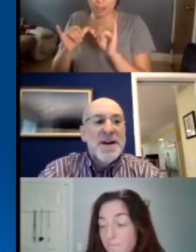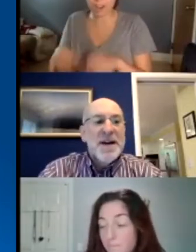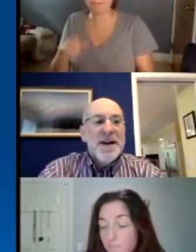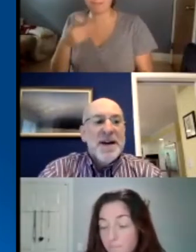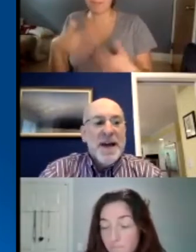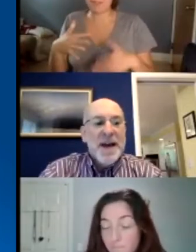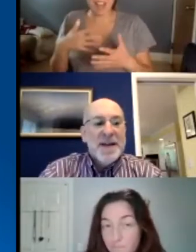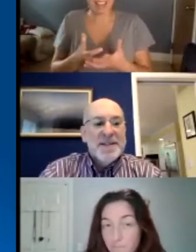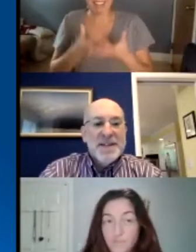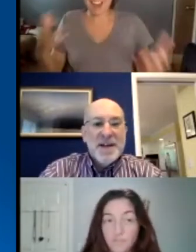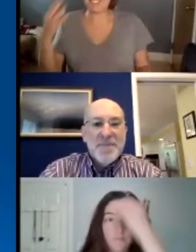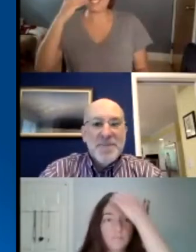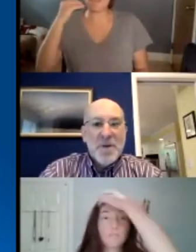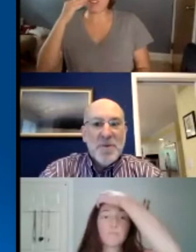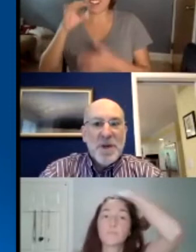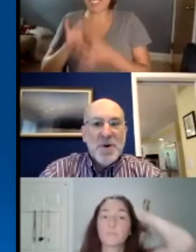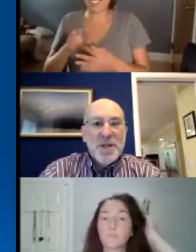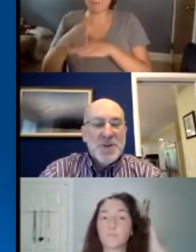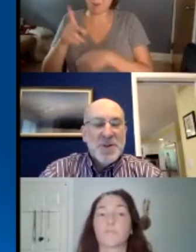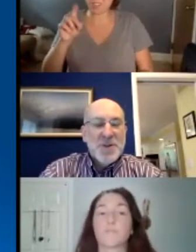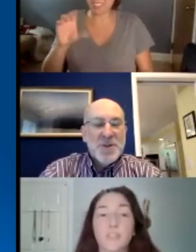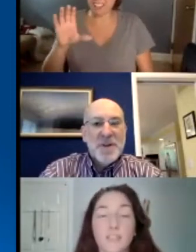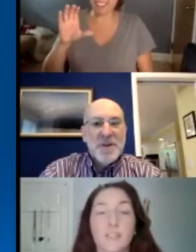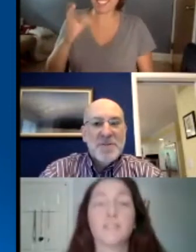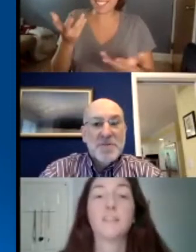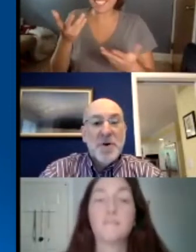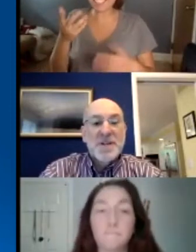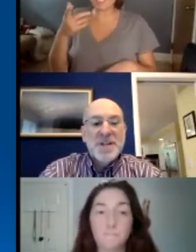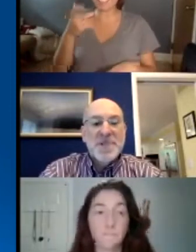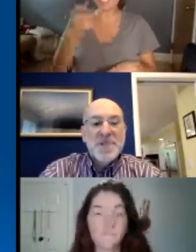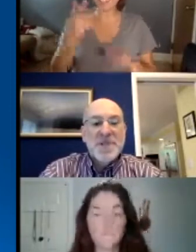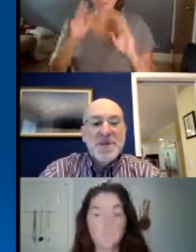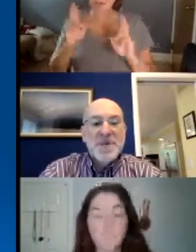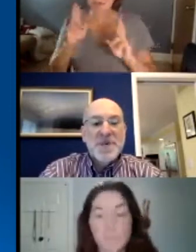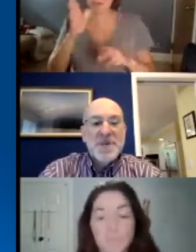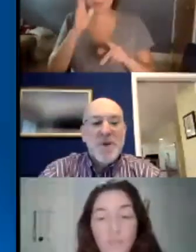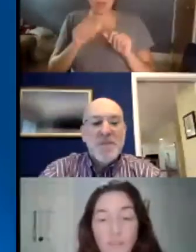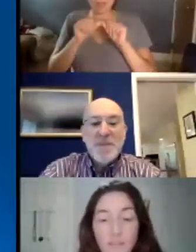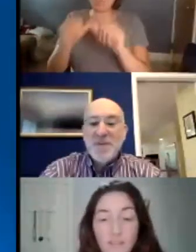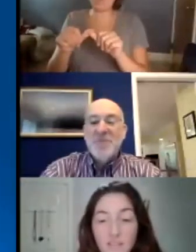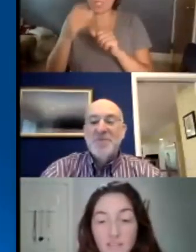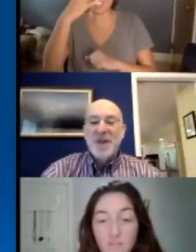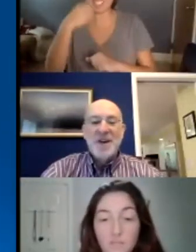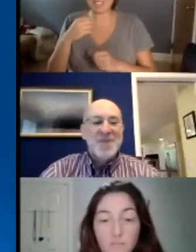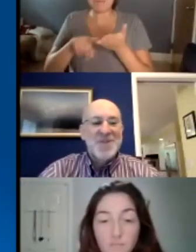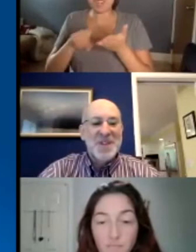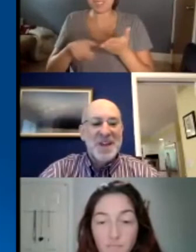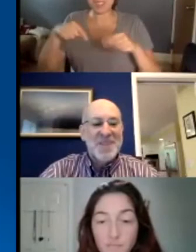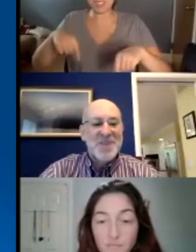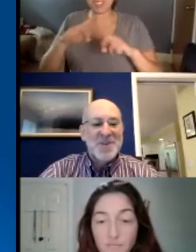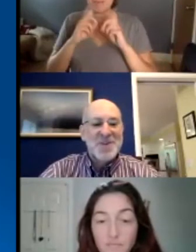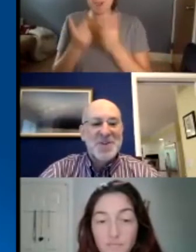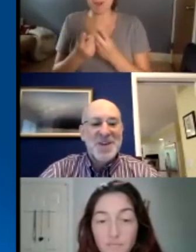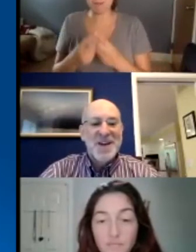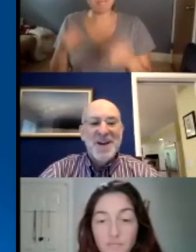postdoc. And we hope that she'll be part of a growing sleep research program in our department. So without any further delay,